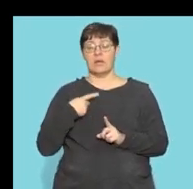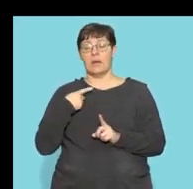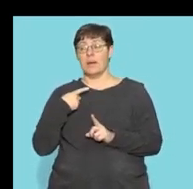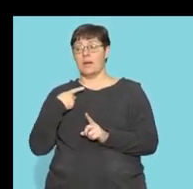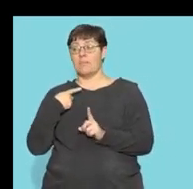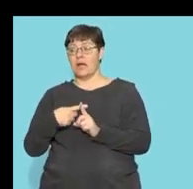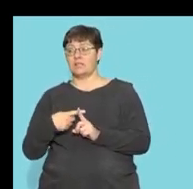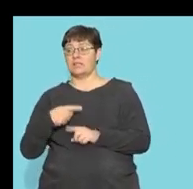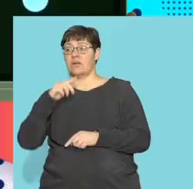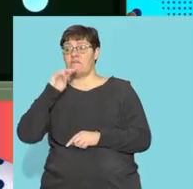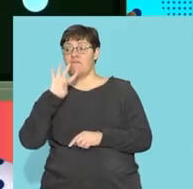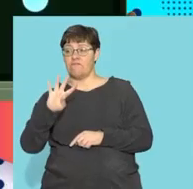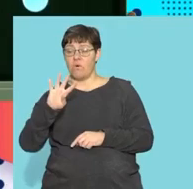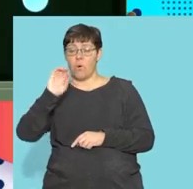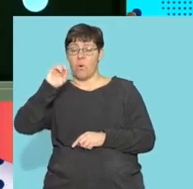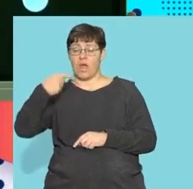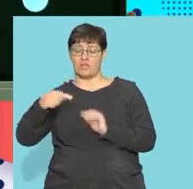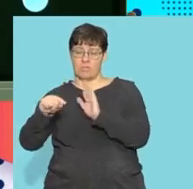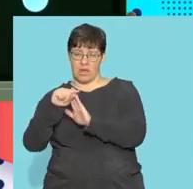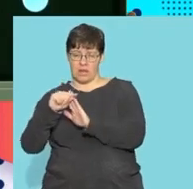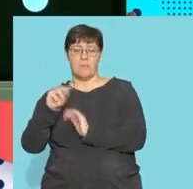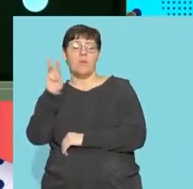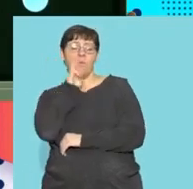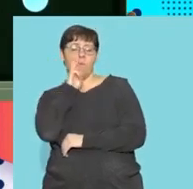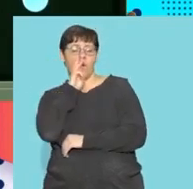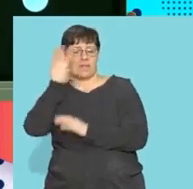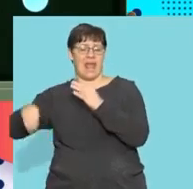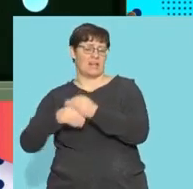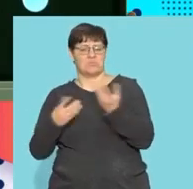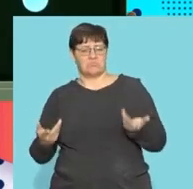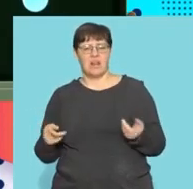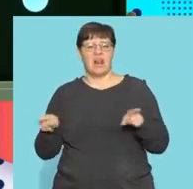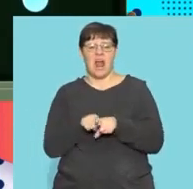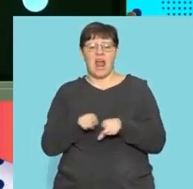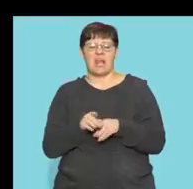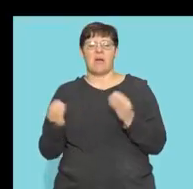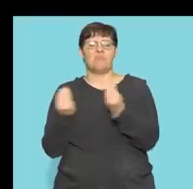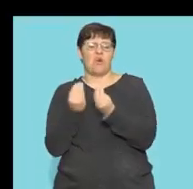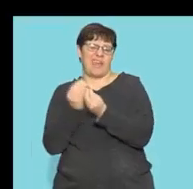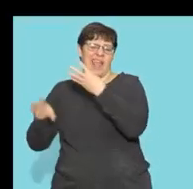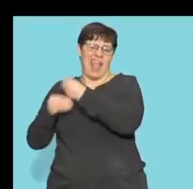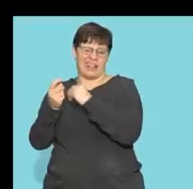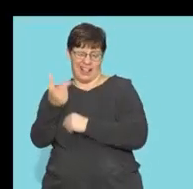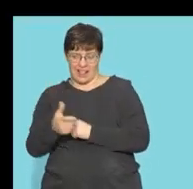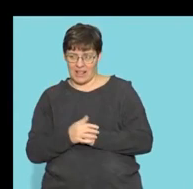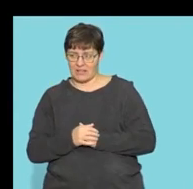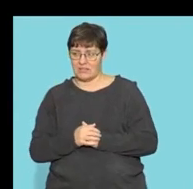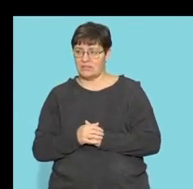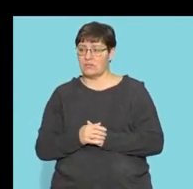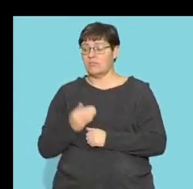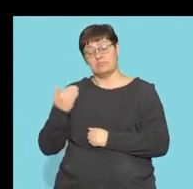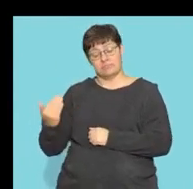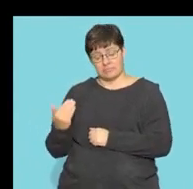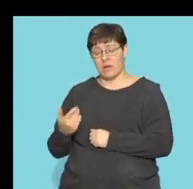minus. What do you think that's going to give us? Well, it's just going to give us extra water, which is like another bit of the product. So on this side, we can write